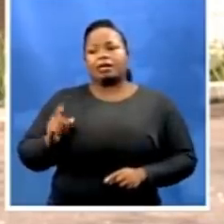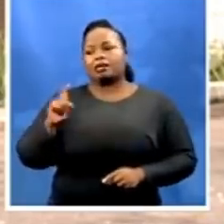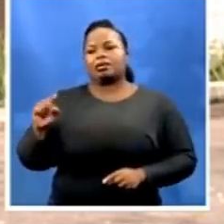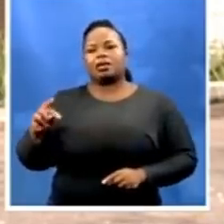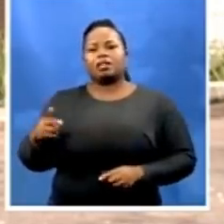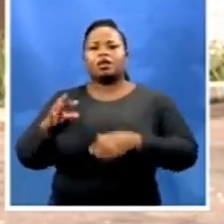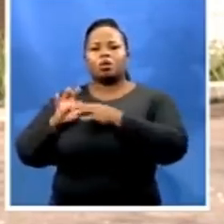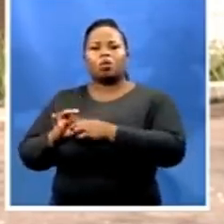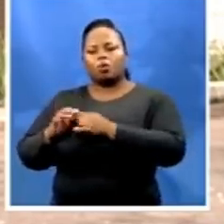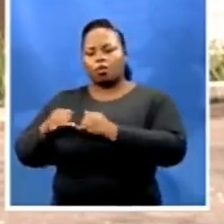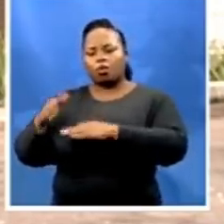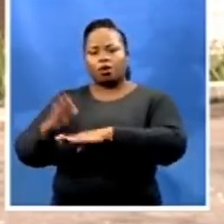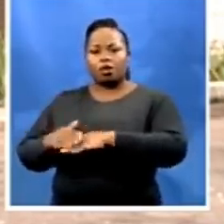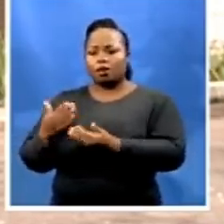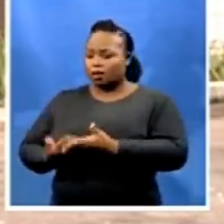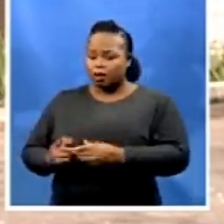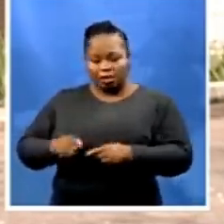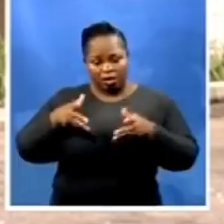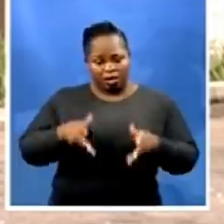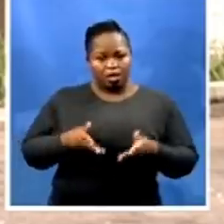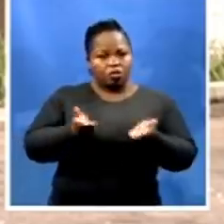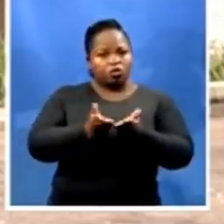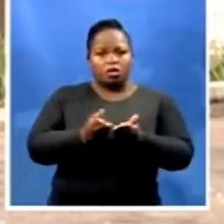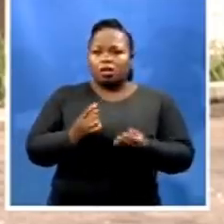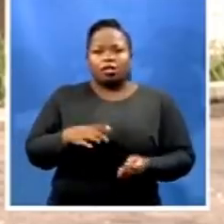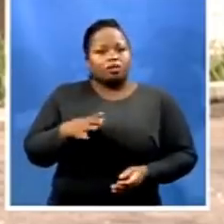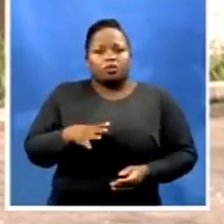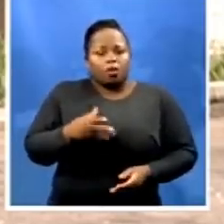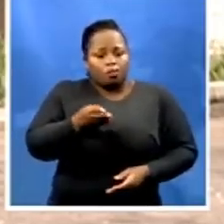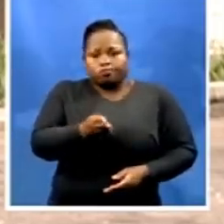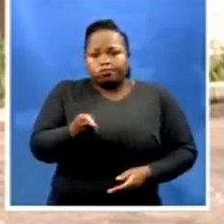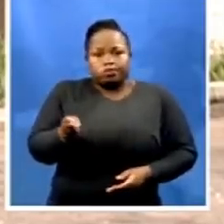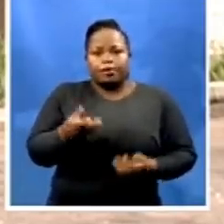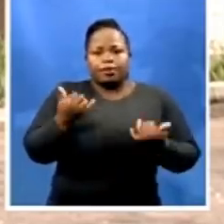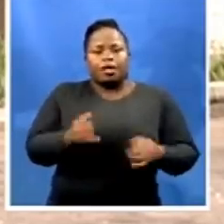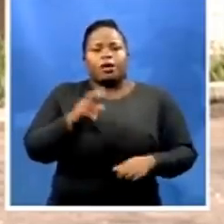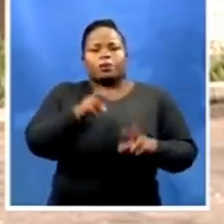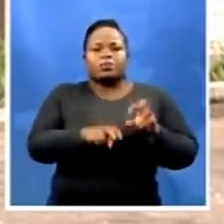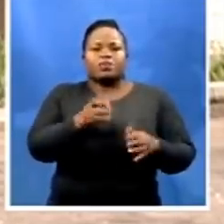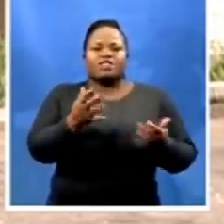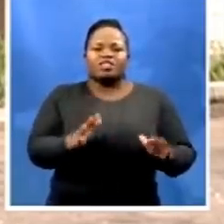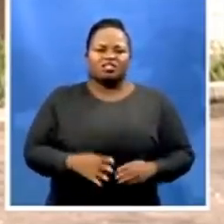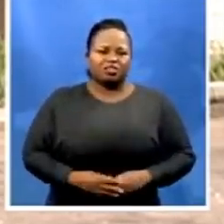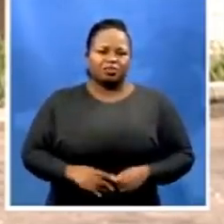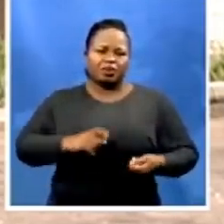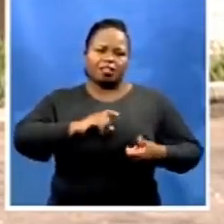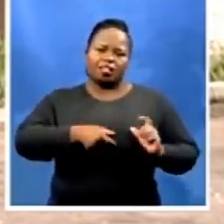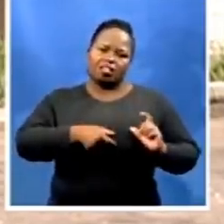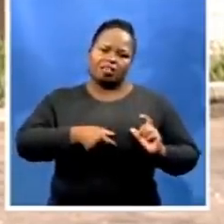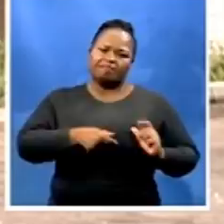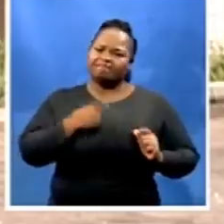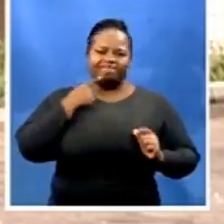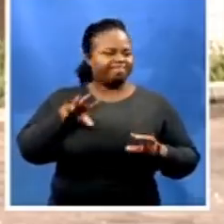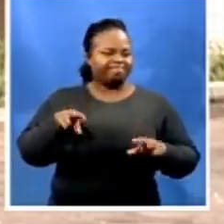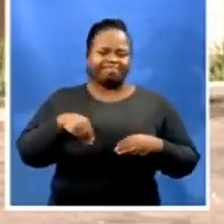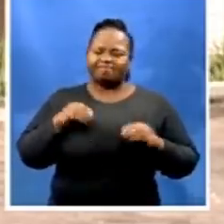school, this is all that they have. So a very, very heartbroken SGB member, they're saying that, this is unacceptable. But the police are hot on the heels